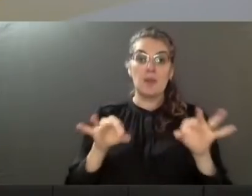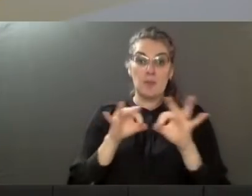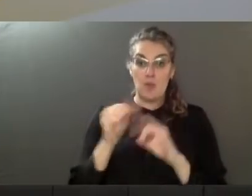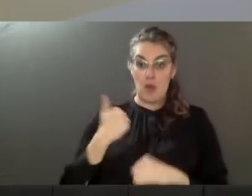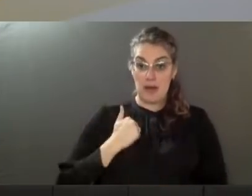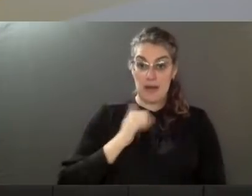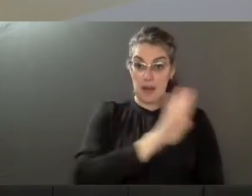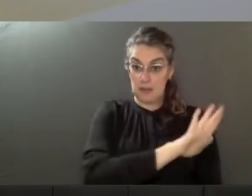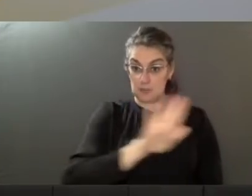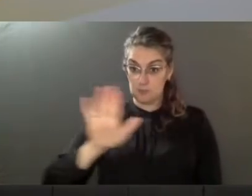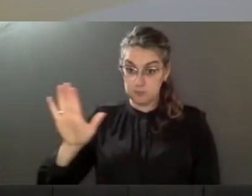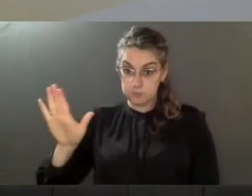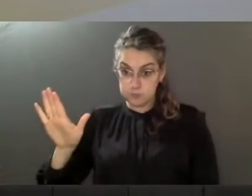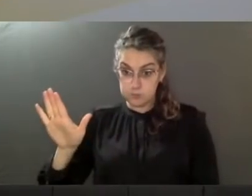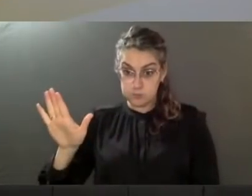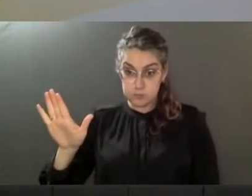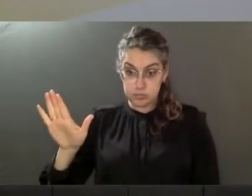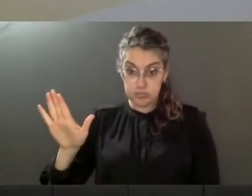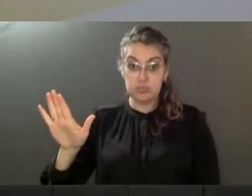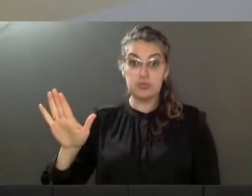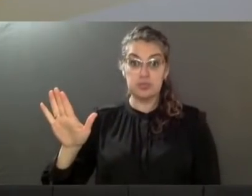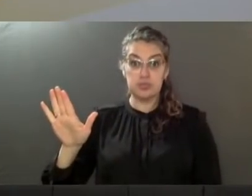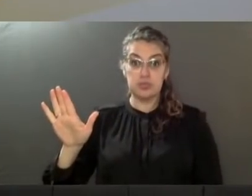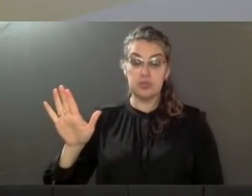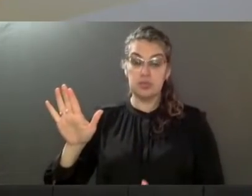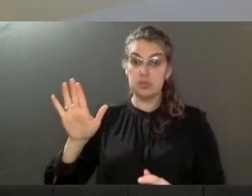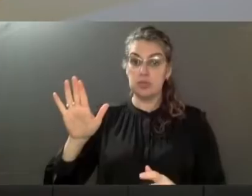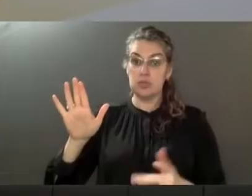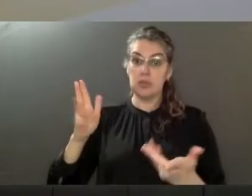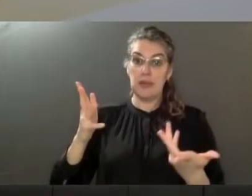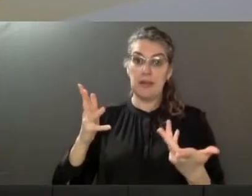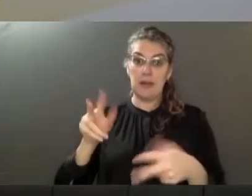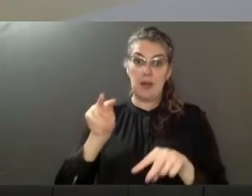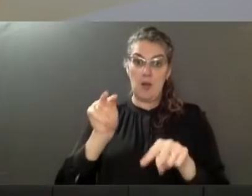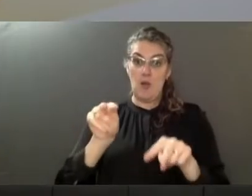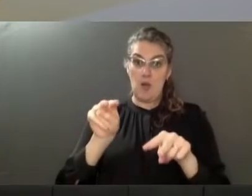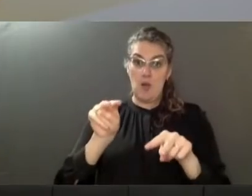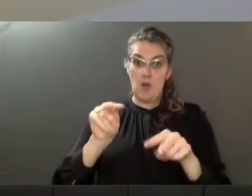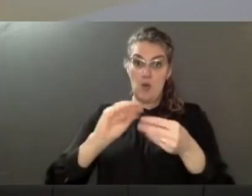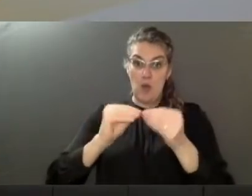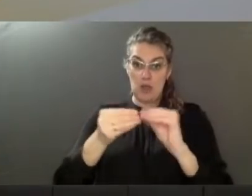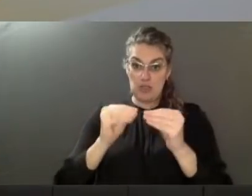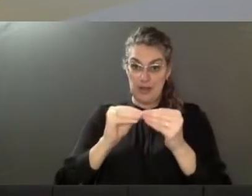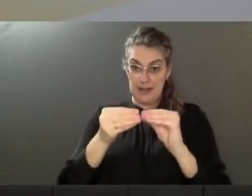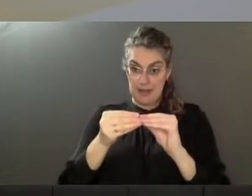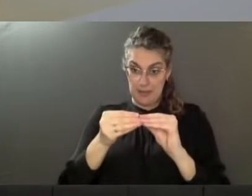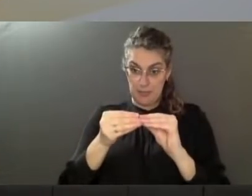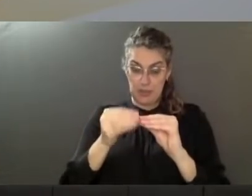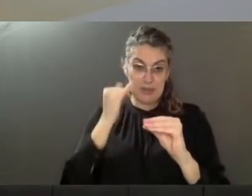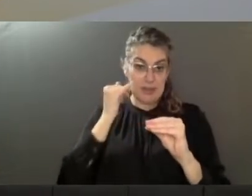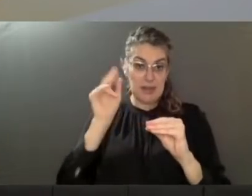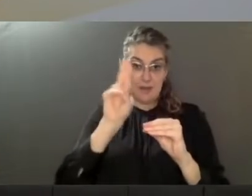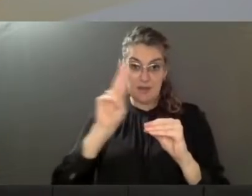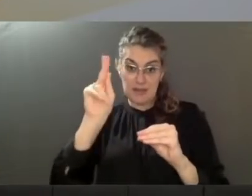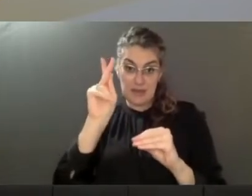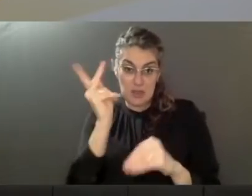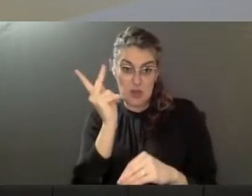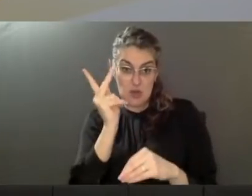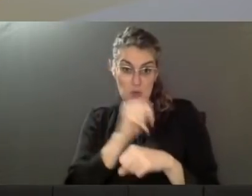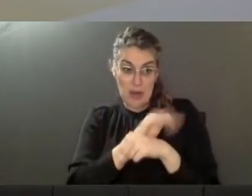concerned about the introduction of large numbers of cases of the new variants into the country.